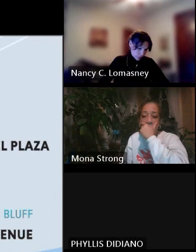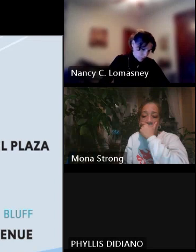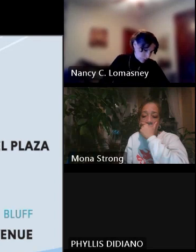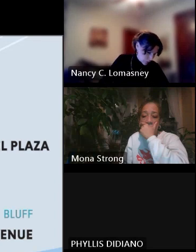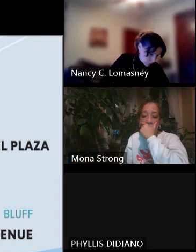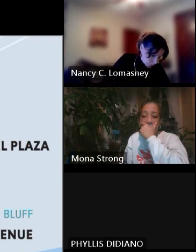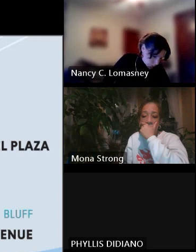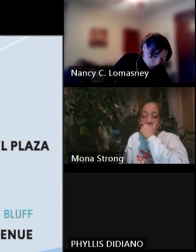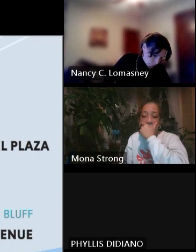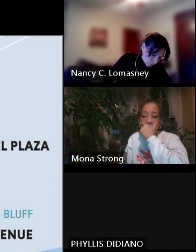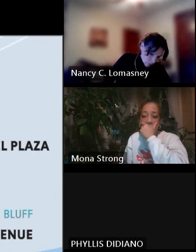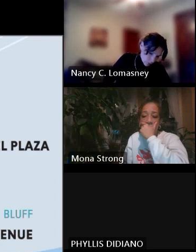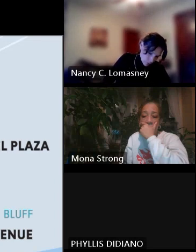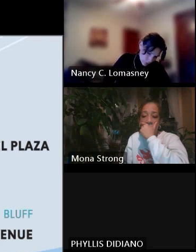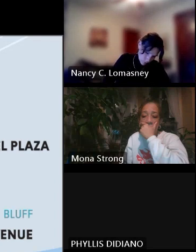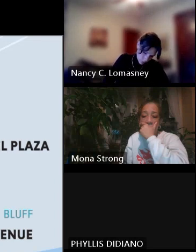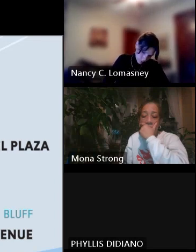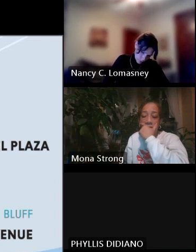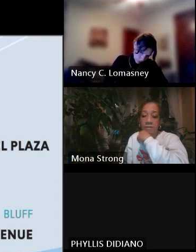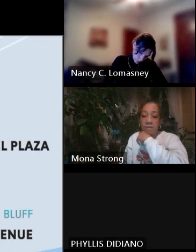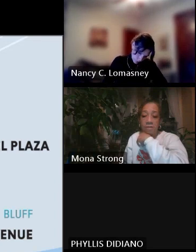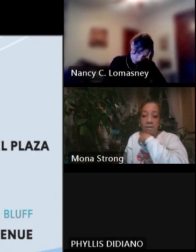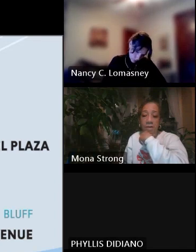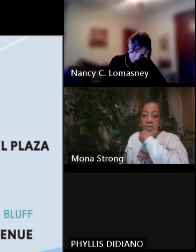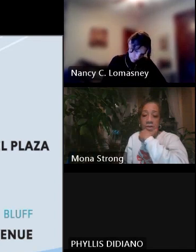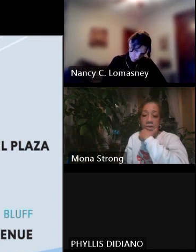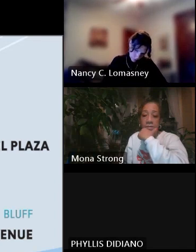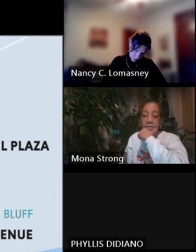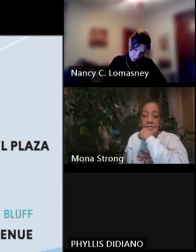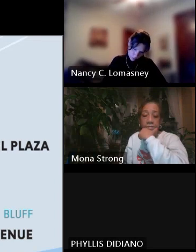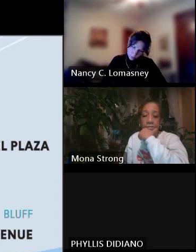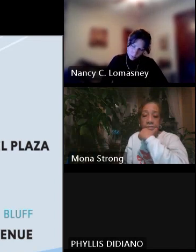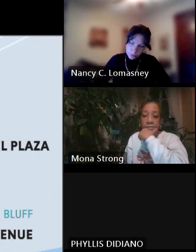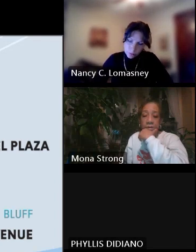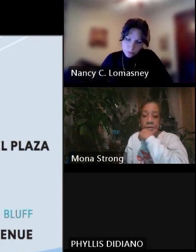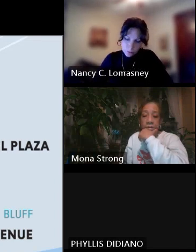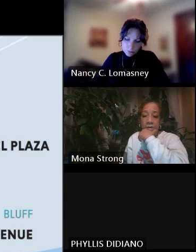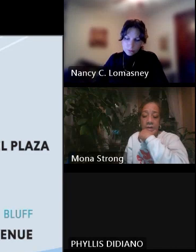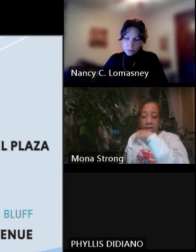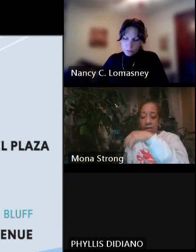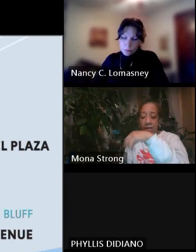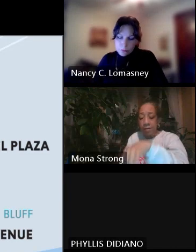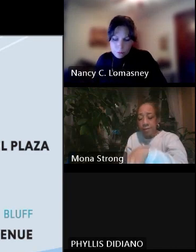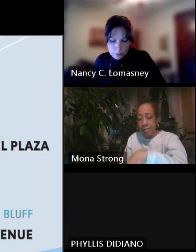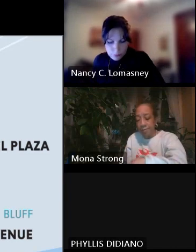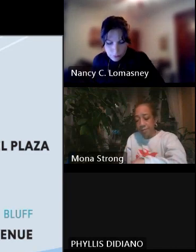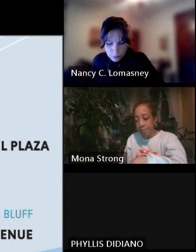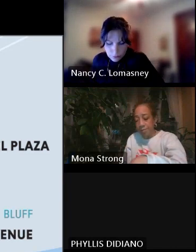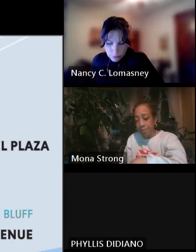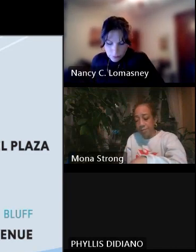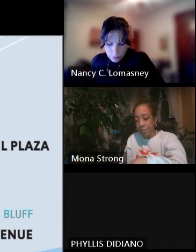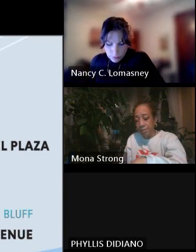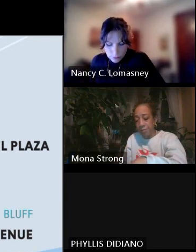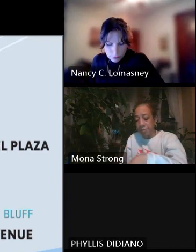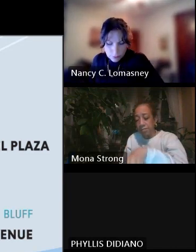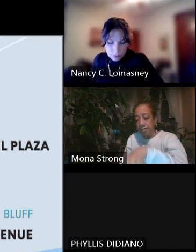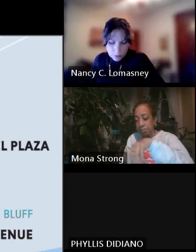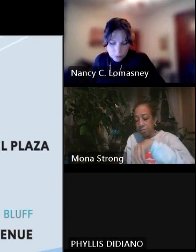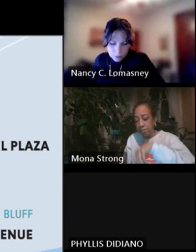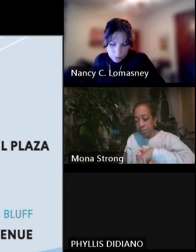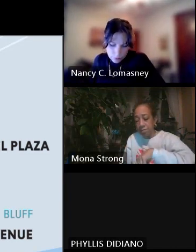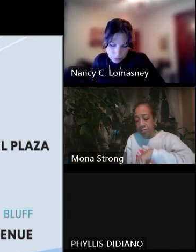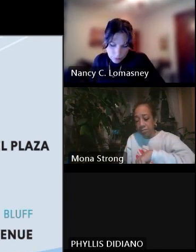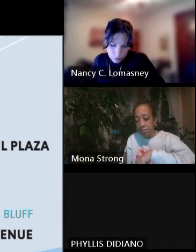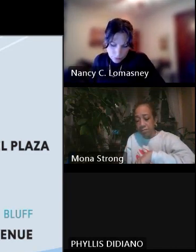which is proposing lots of changes to our entire bus network. So that is a further out project that will have another public engagement phase